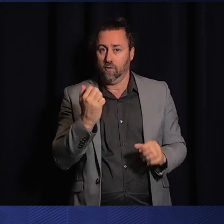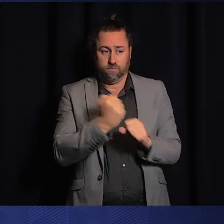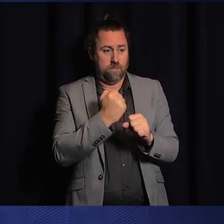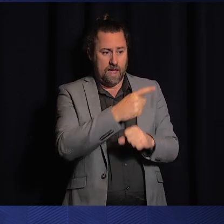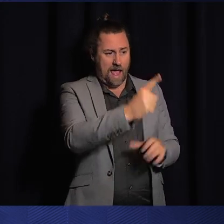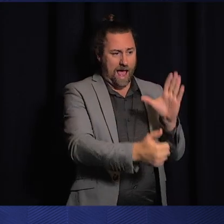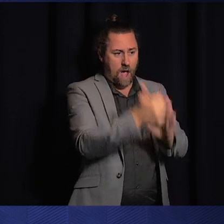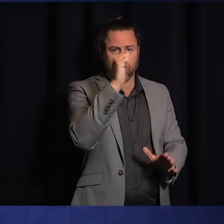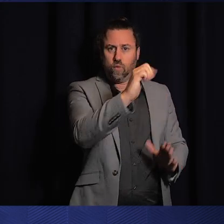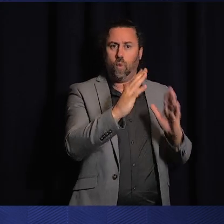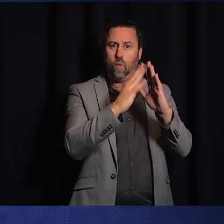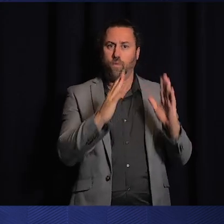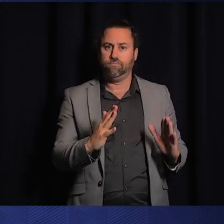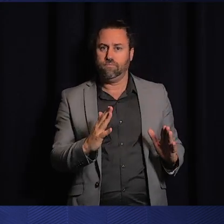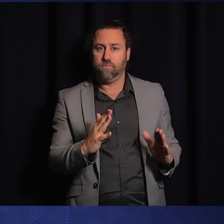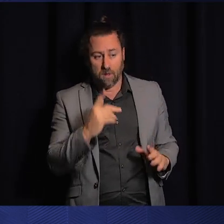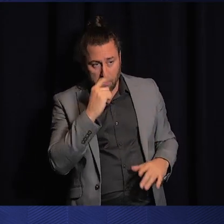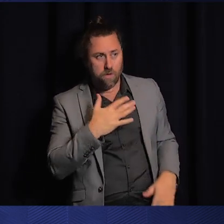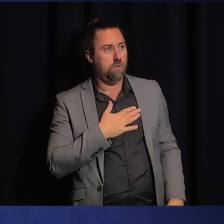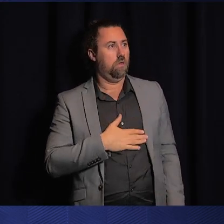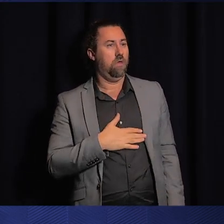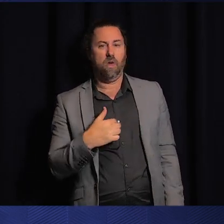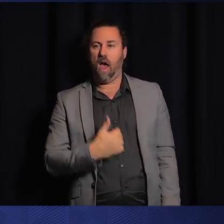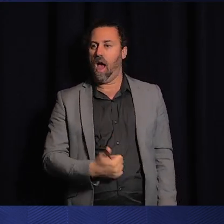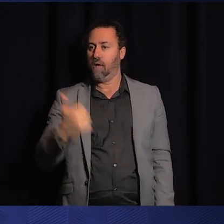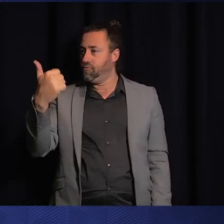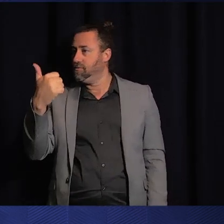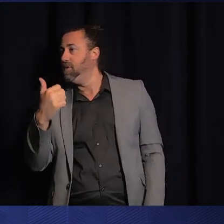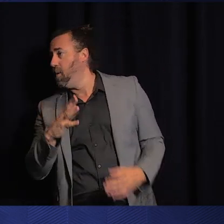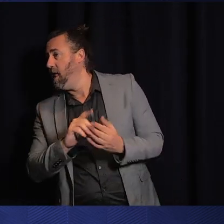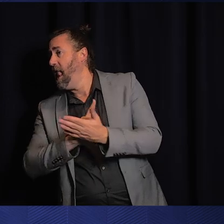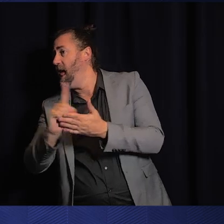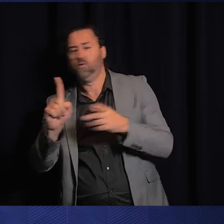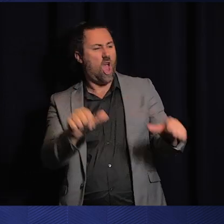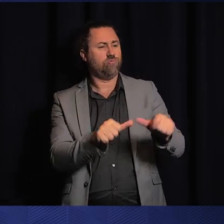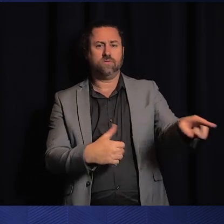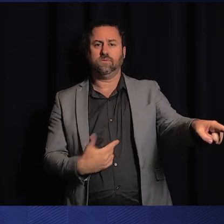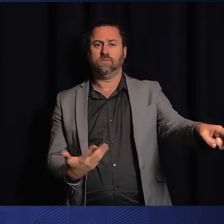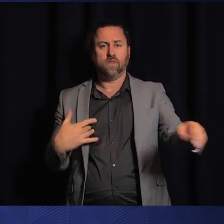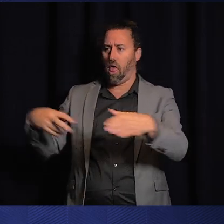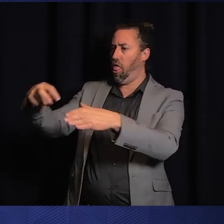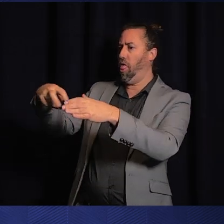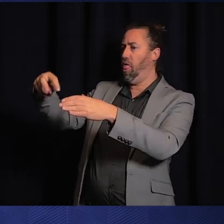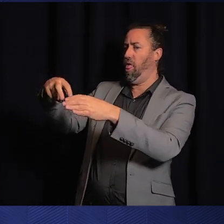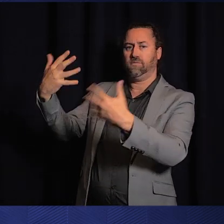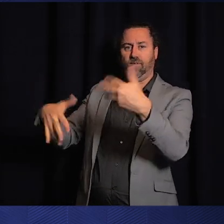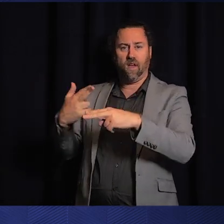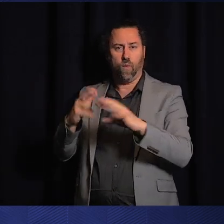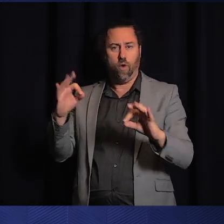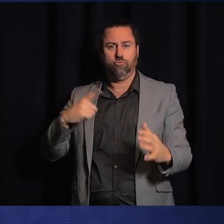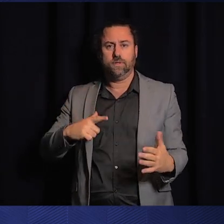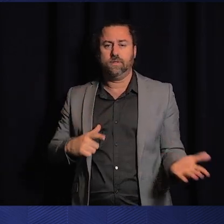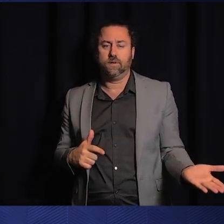of people that have resulted to internal displacement. After all, the guiding principles on internal displacement does